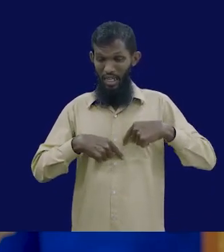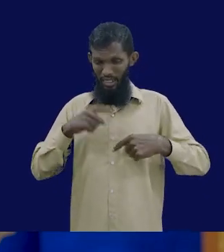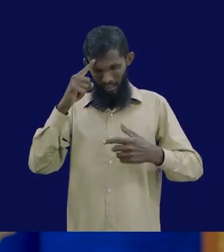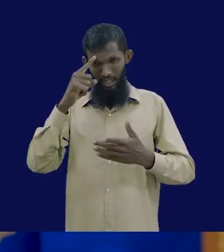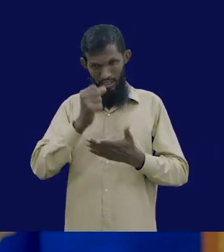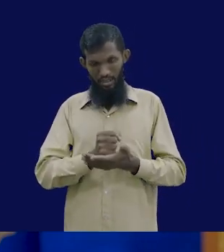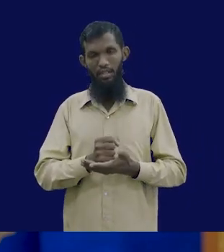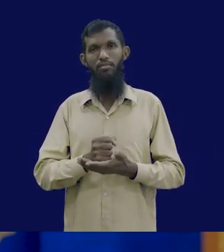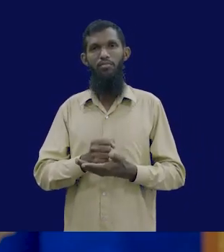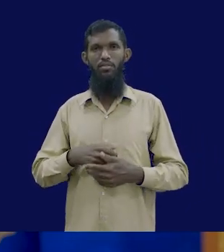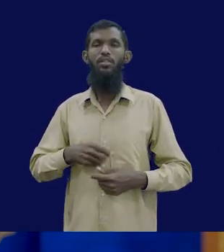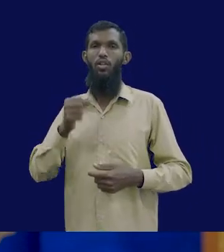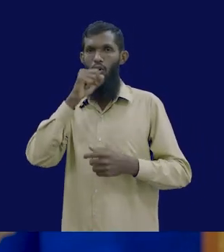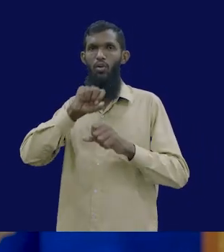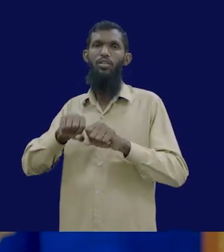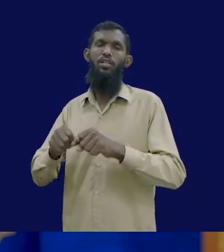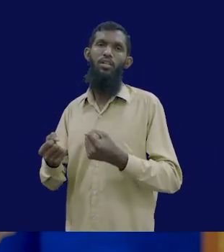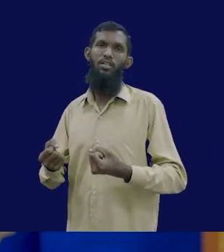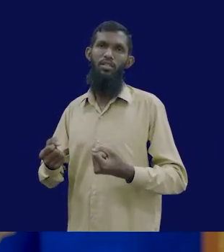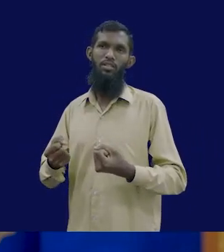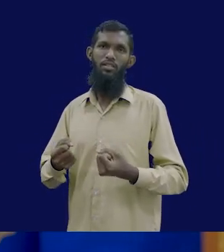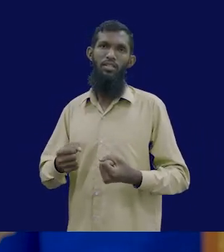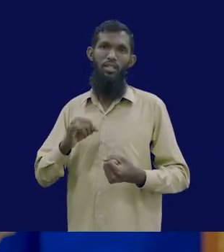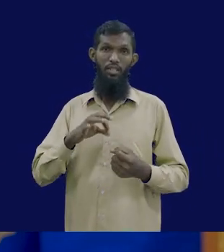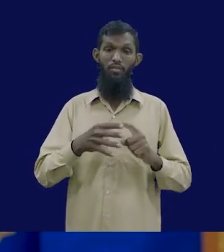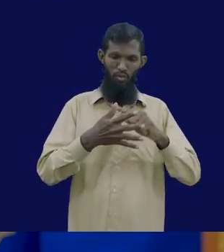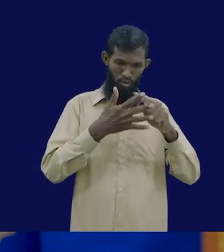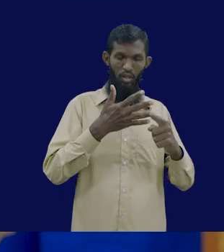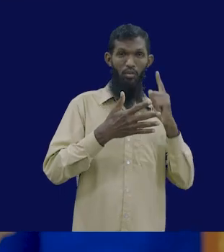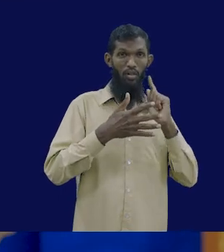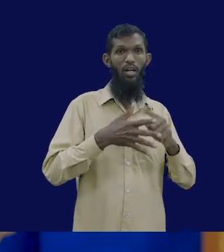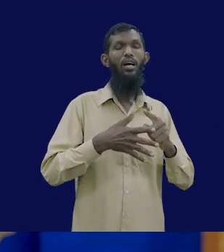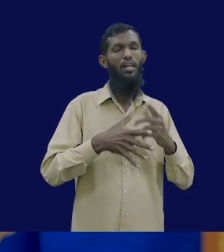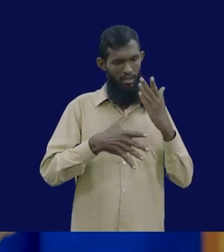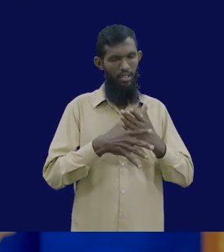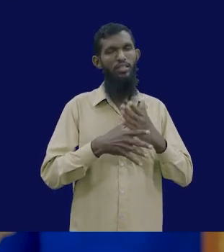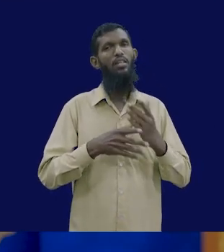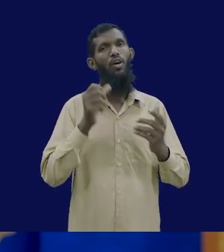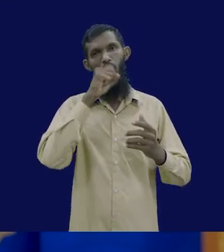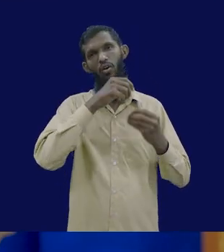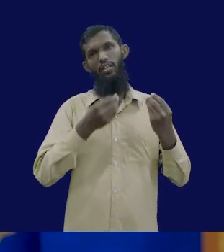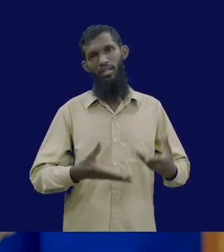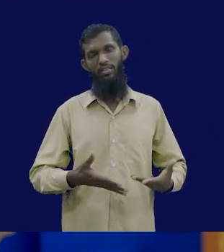or if he did not even make intention of fasting, then his fasting is invalid.